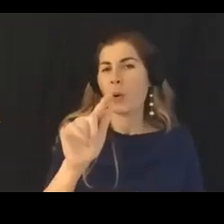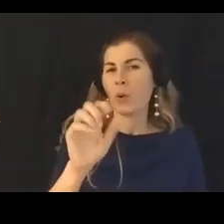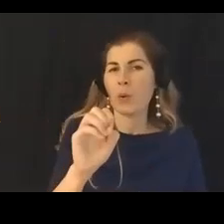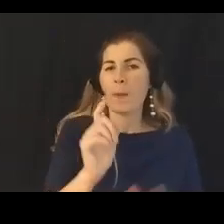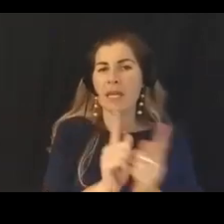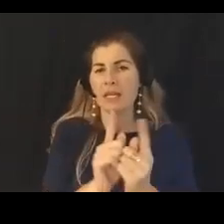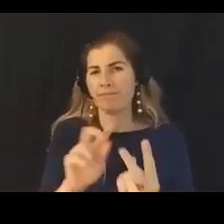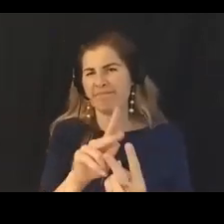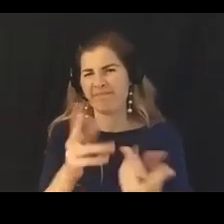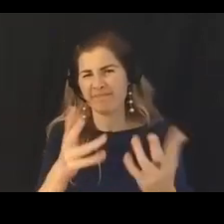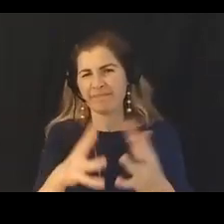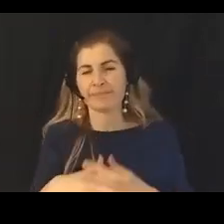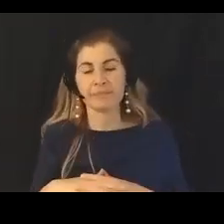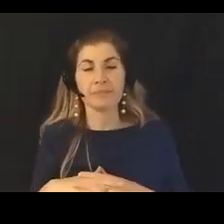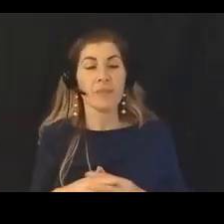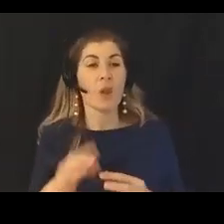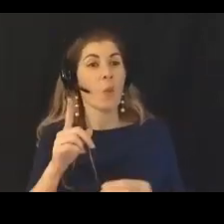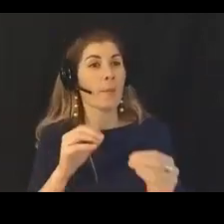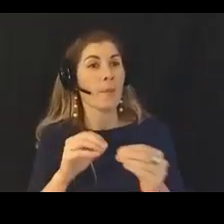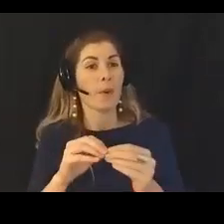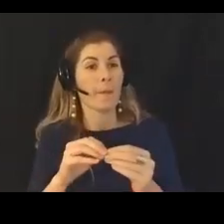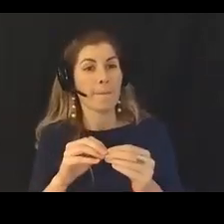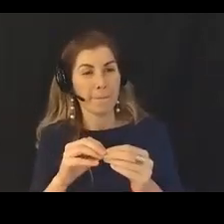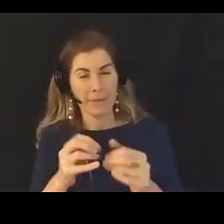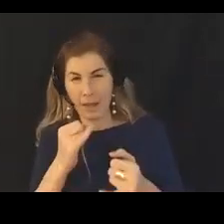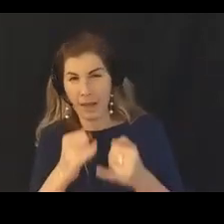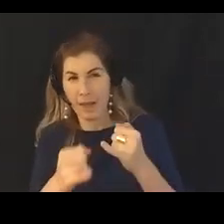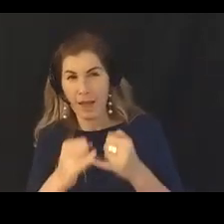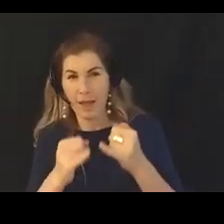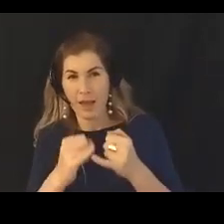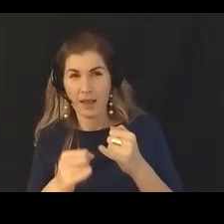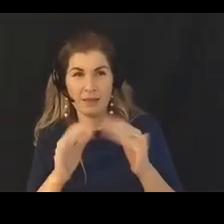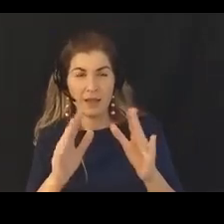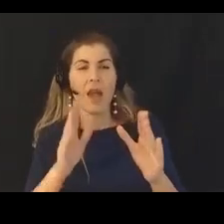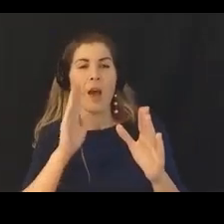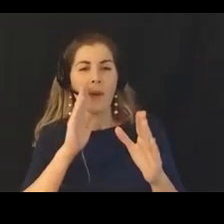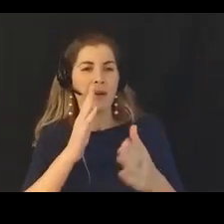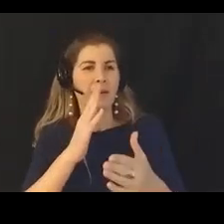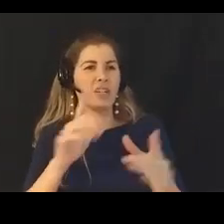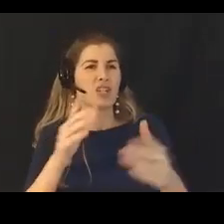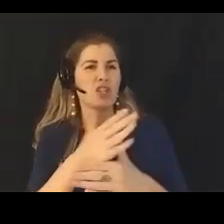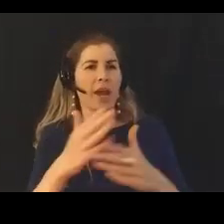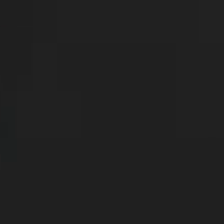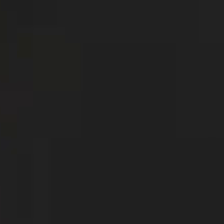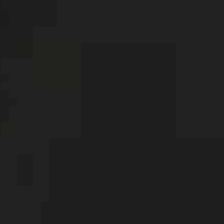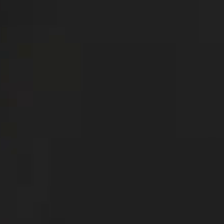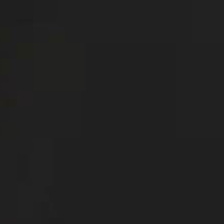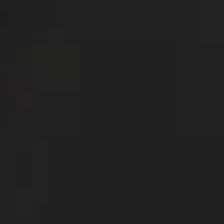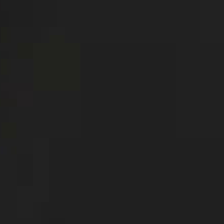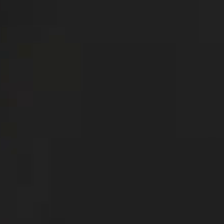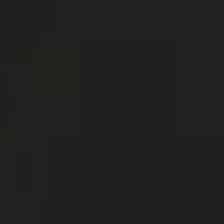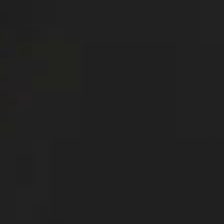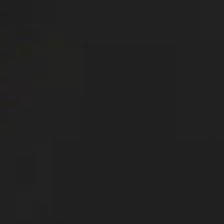So one last thing I want to do in this section, I'm going to stop my share and come back to you